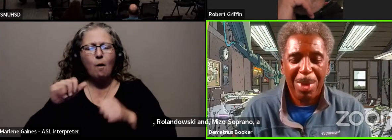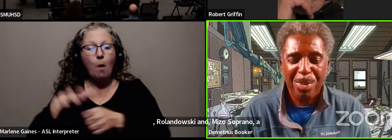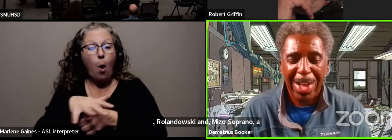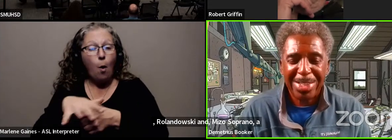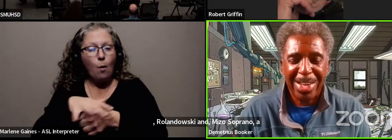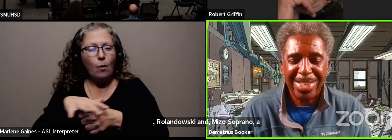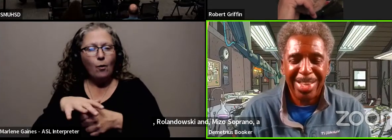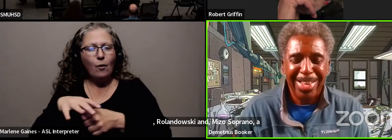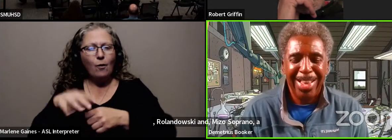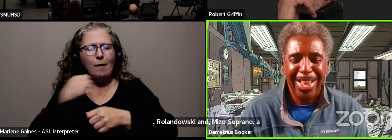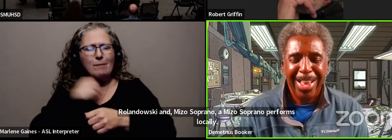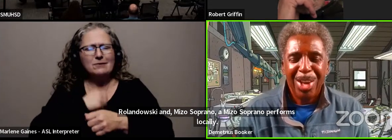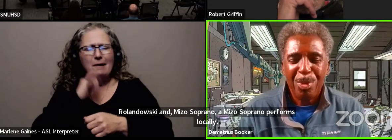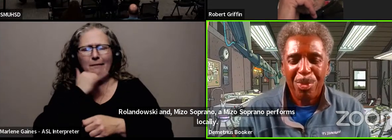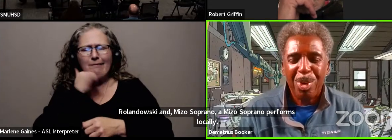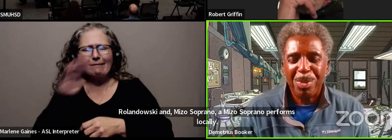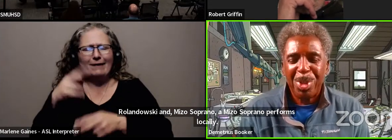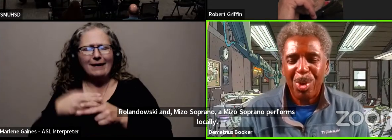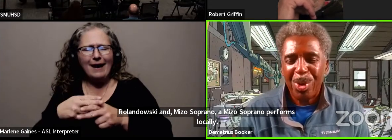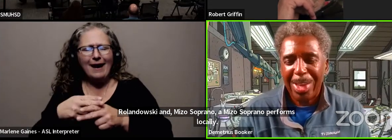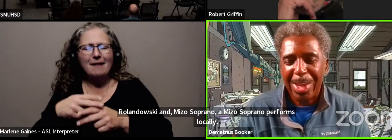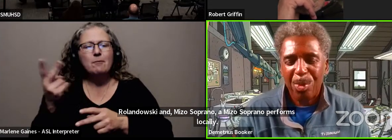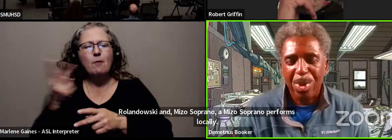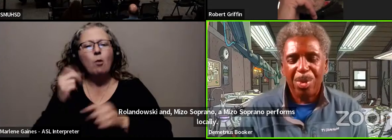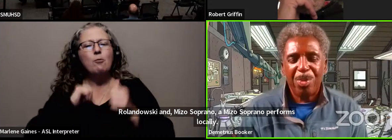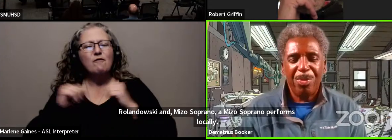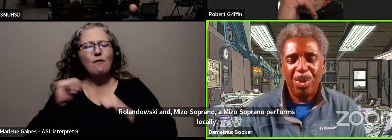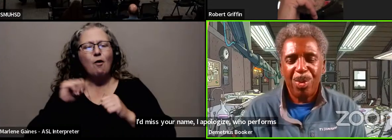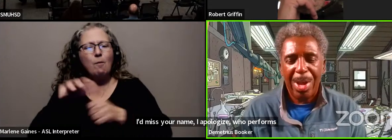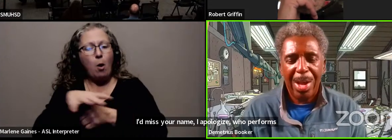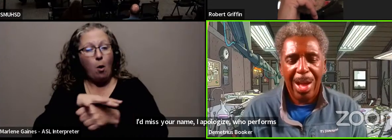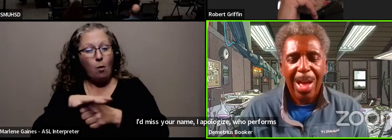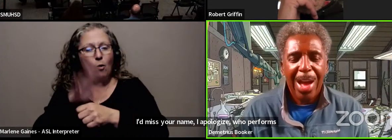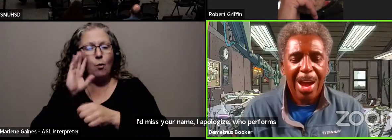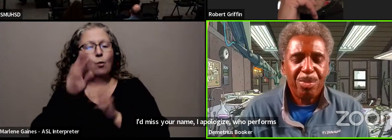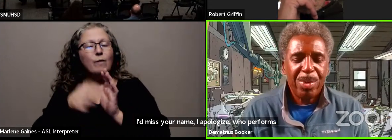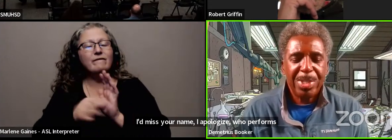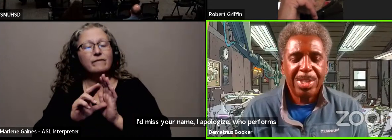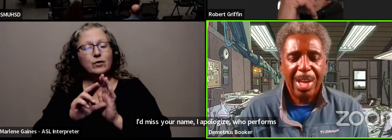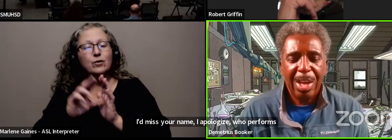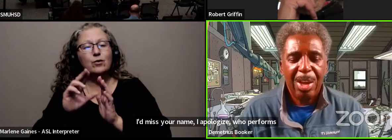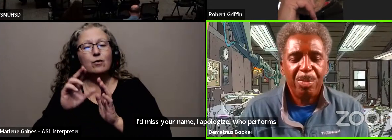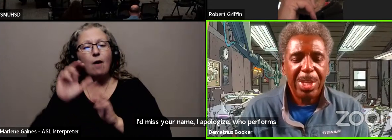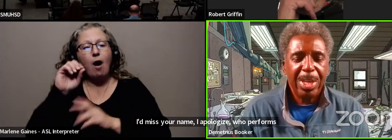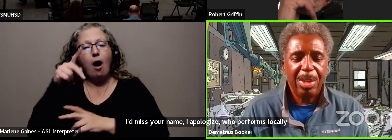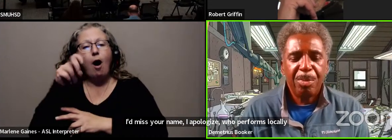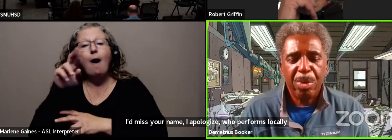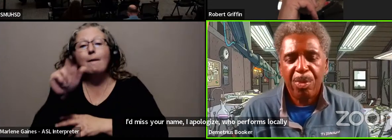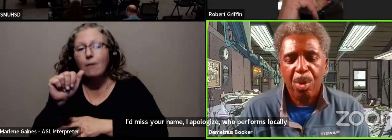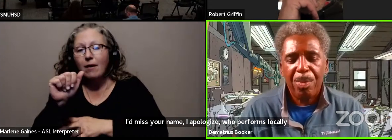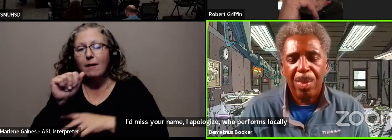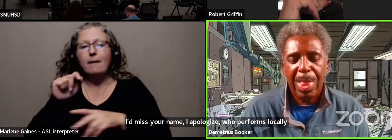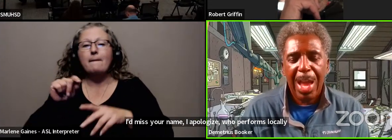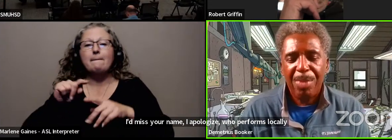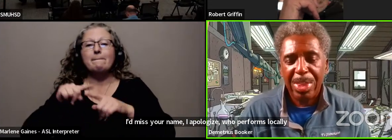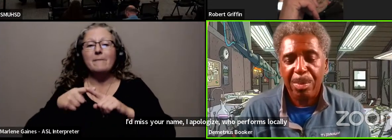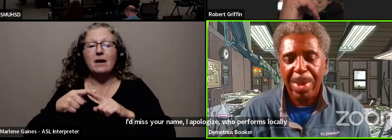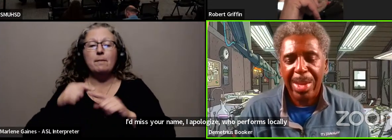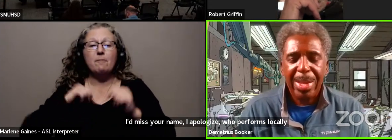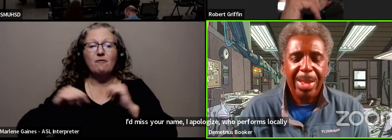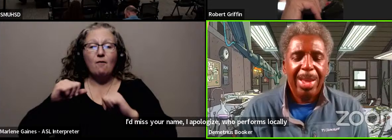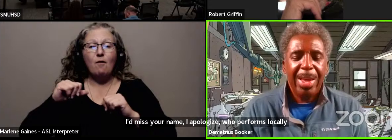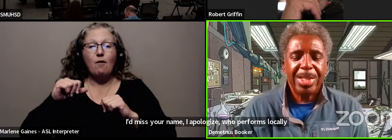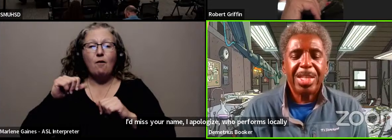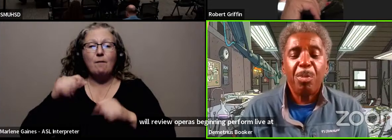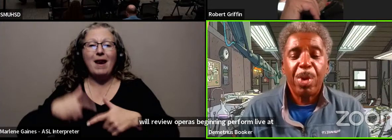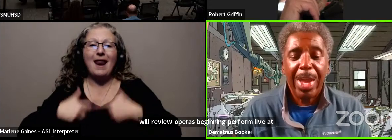your name up, I apologize. Who performs locally will review operas being performed live at the